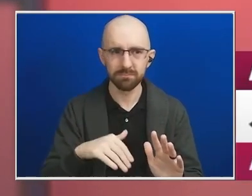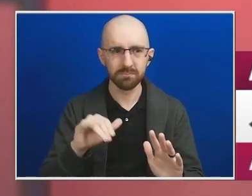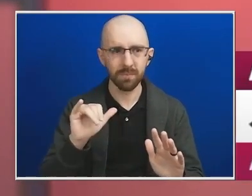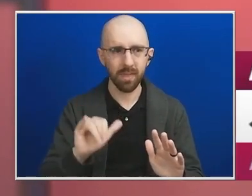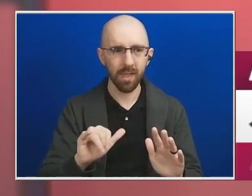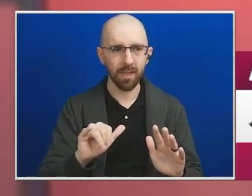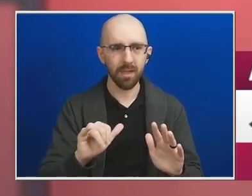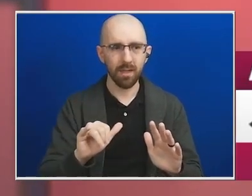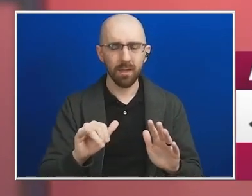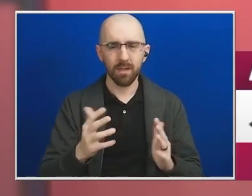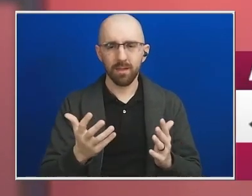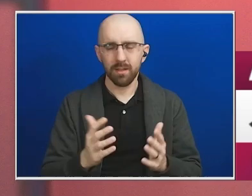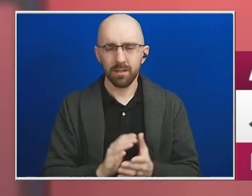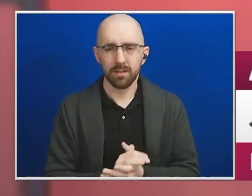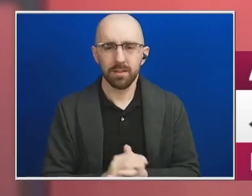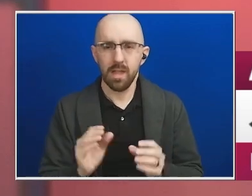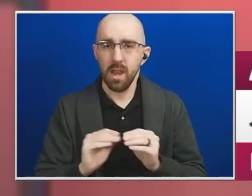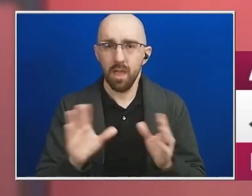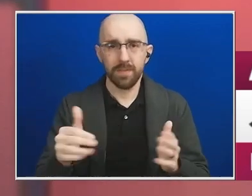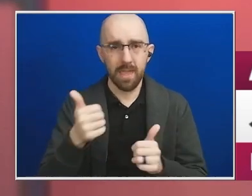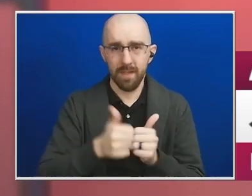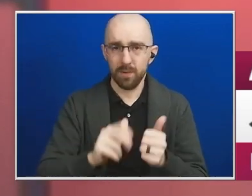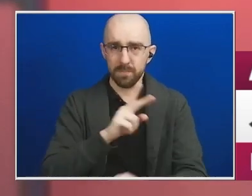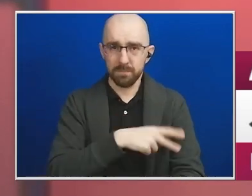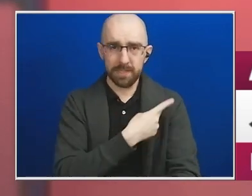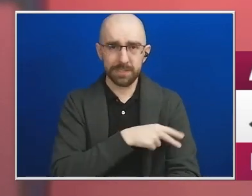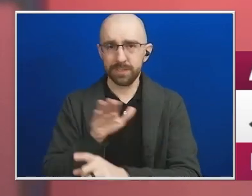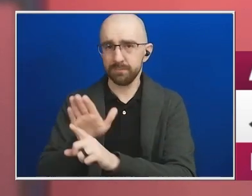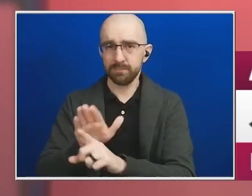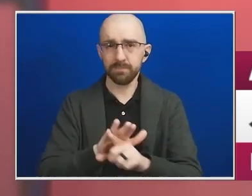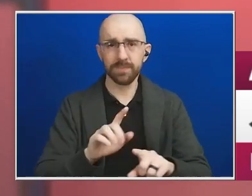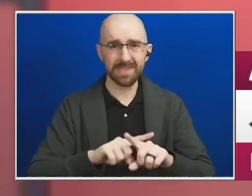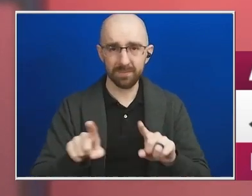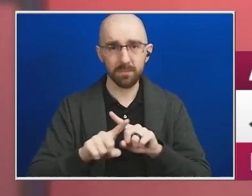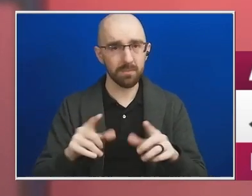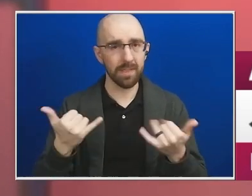And obviously every patient is different, but nowadays,